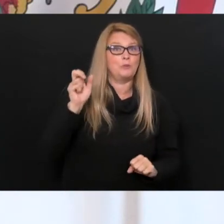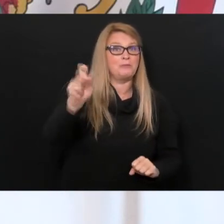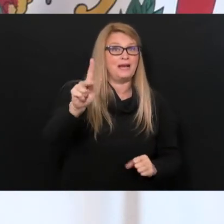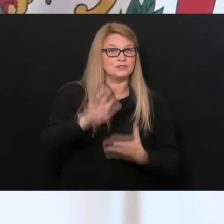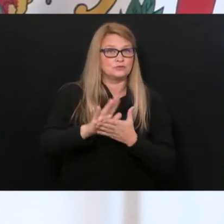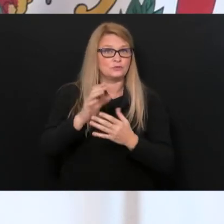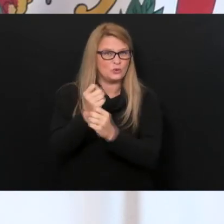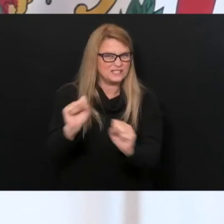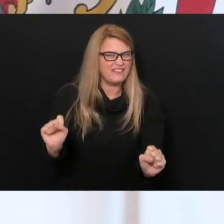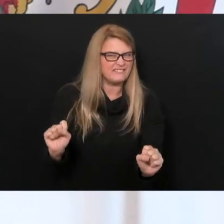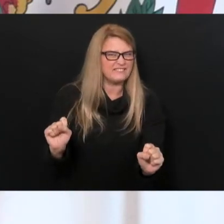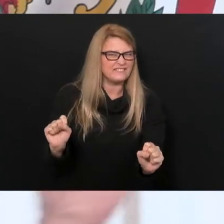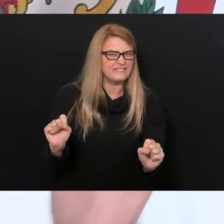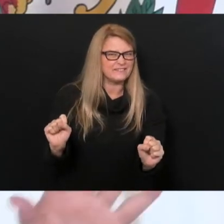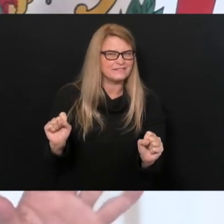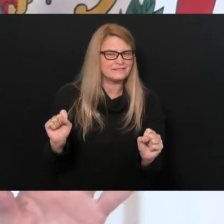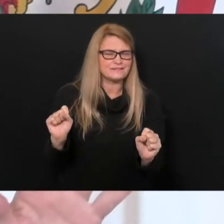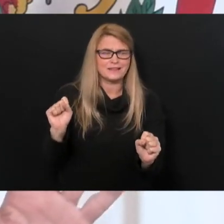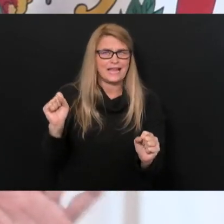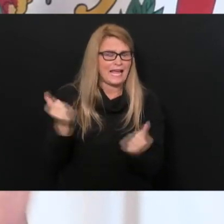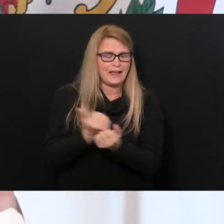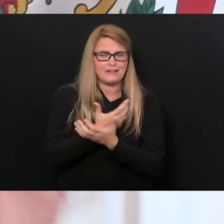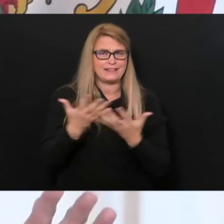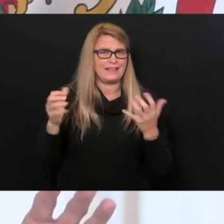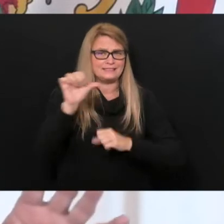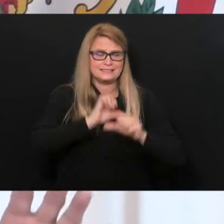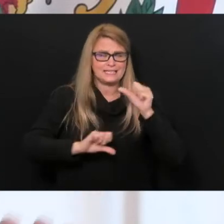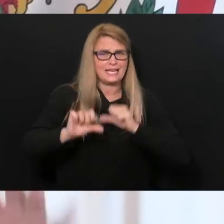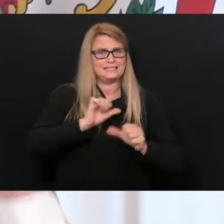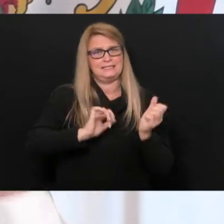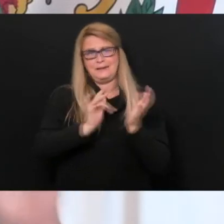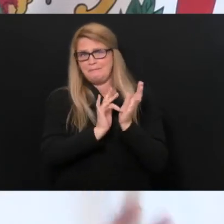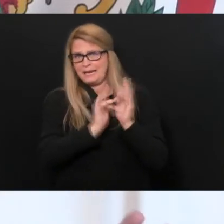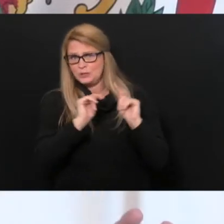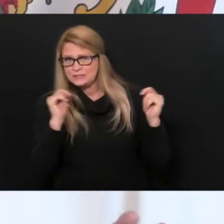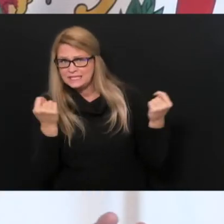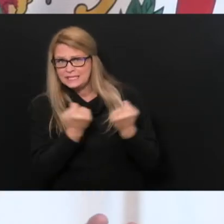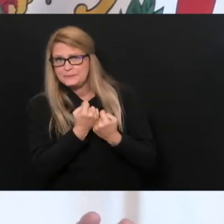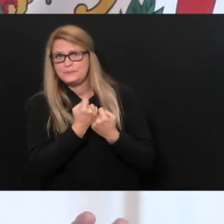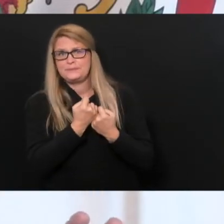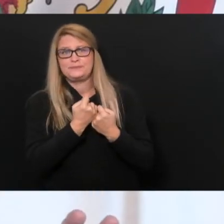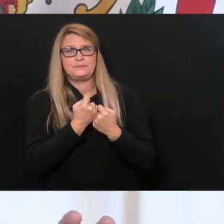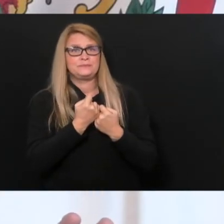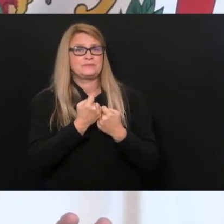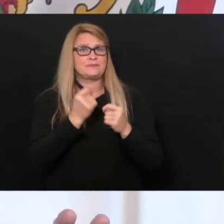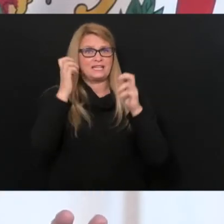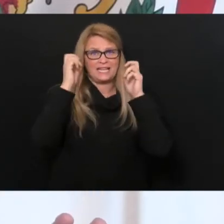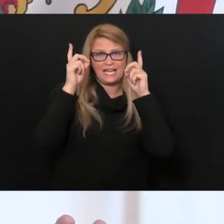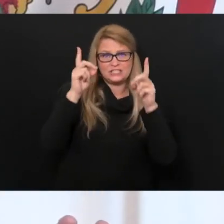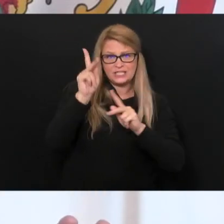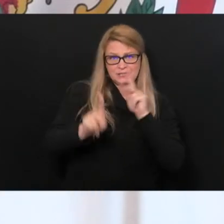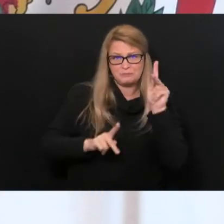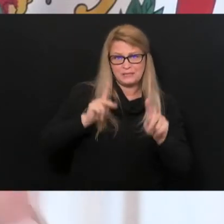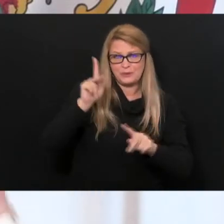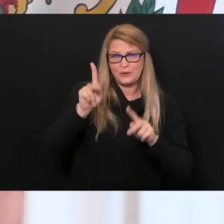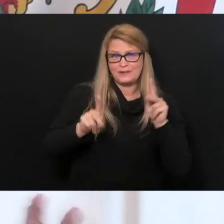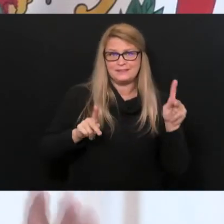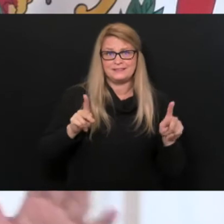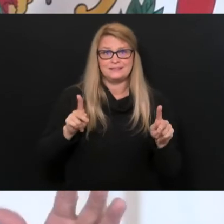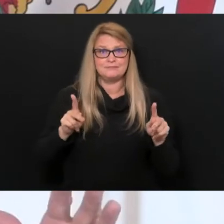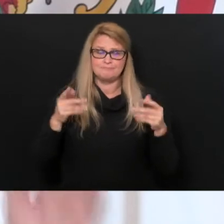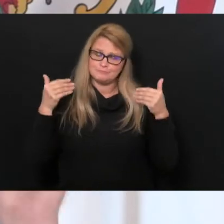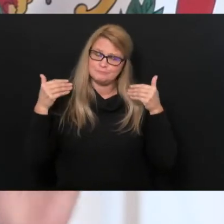safely. All the science, all the medical team, all absolutely the education people that are around me say,